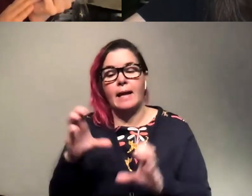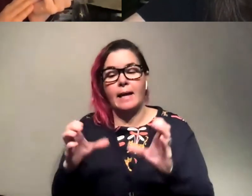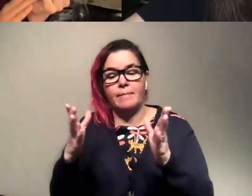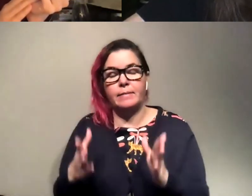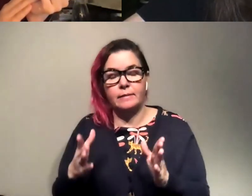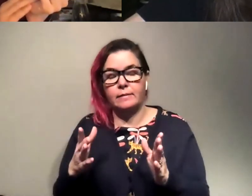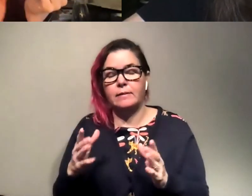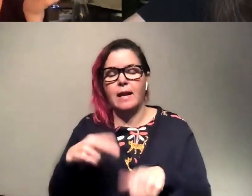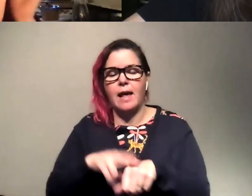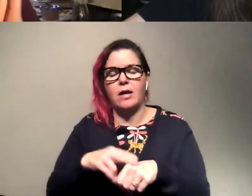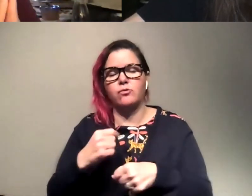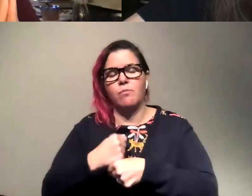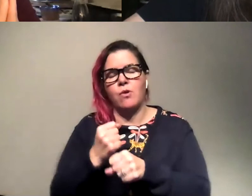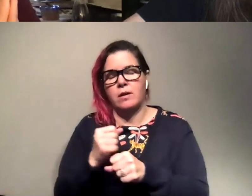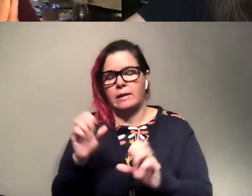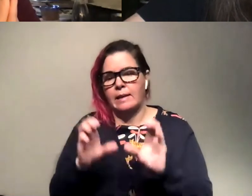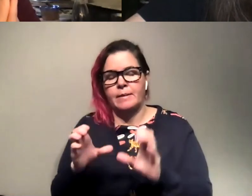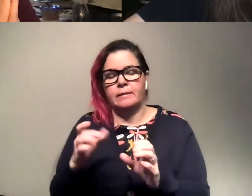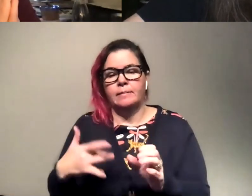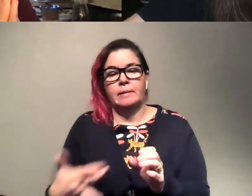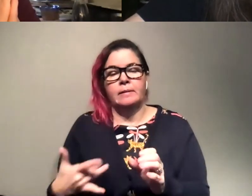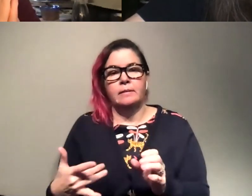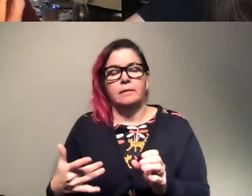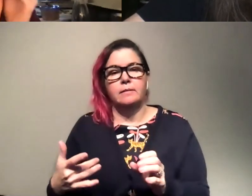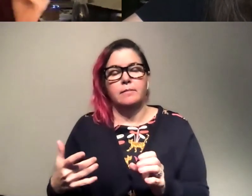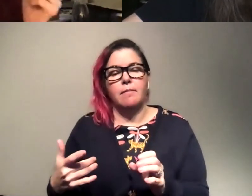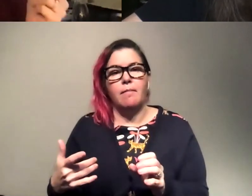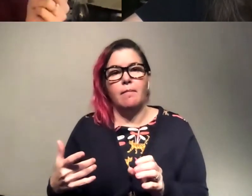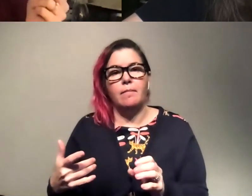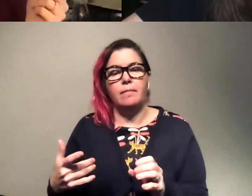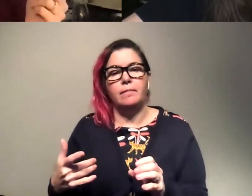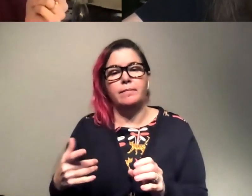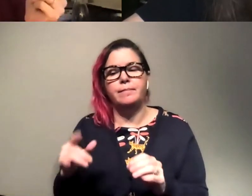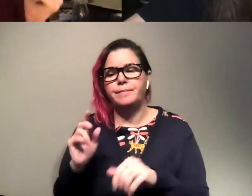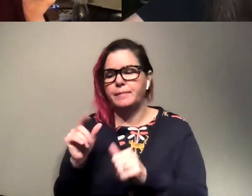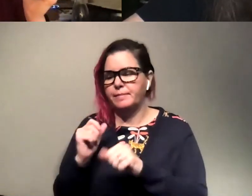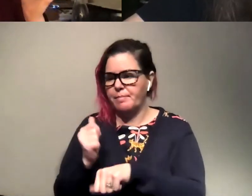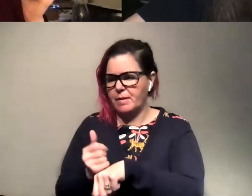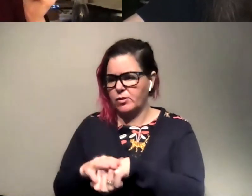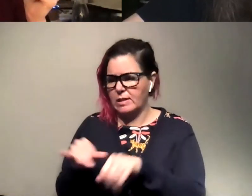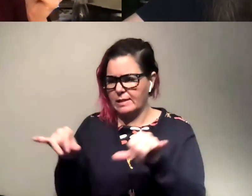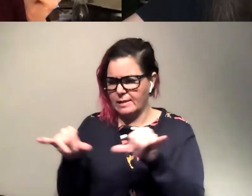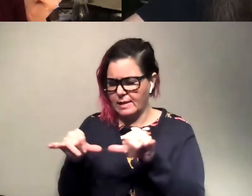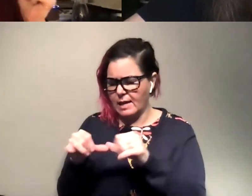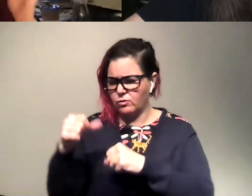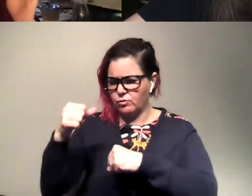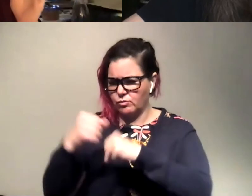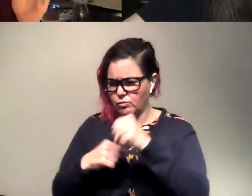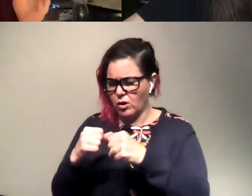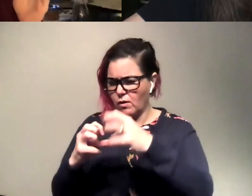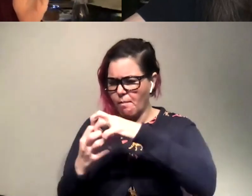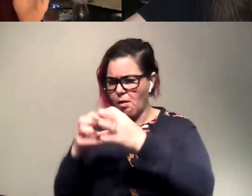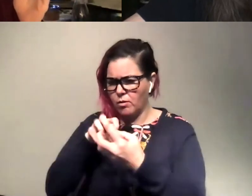products chemists look at this is that based on their size and the structure of the molecules, they